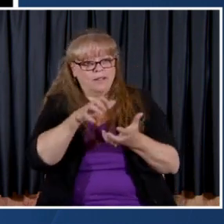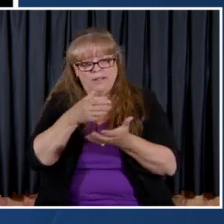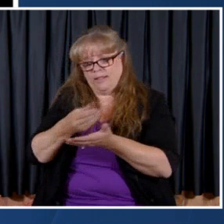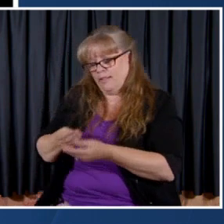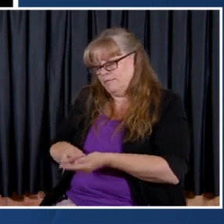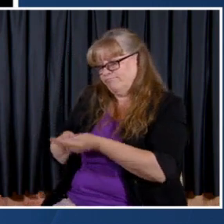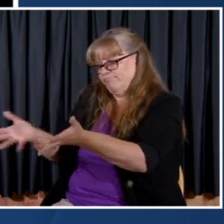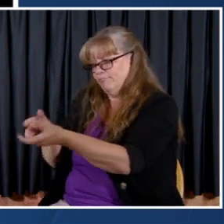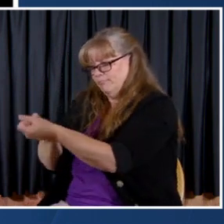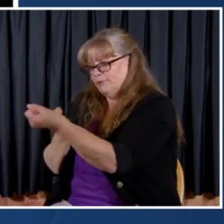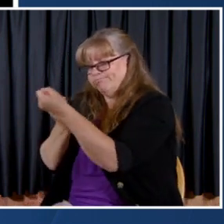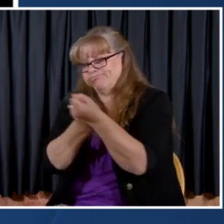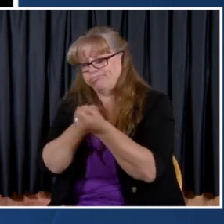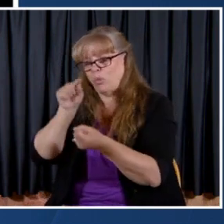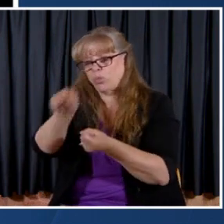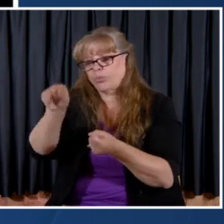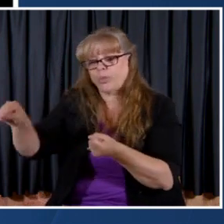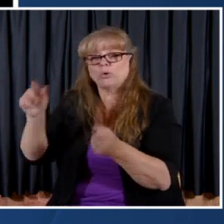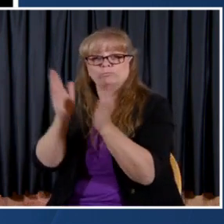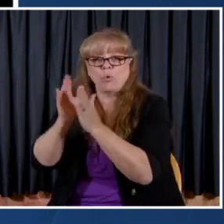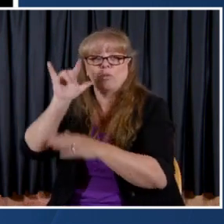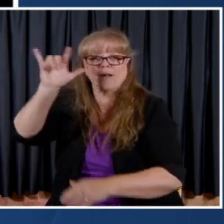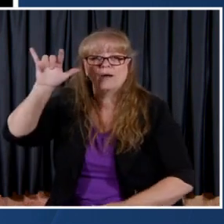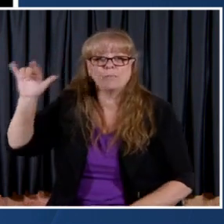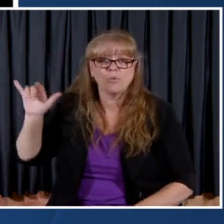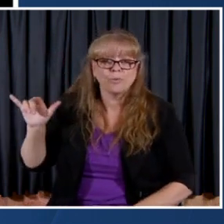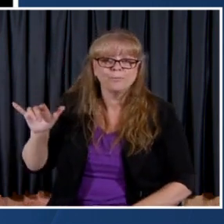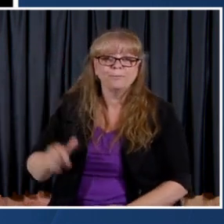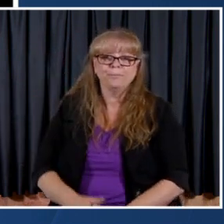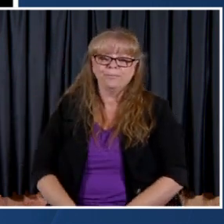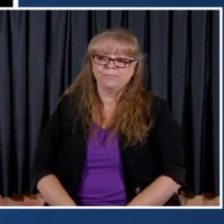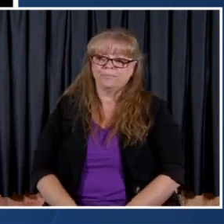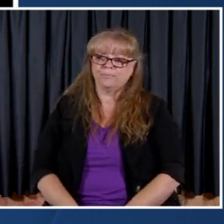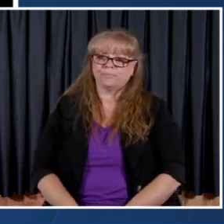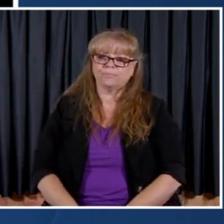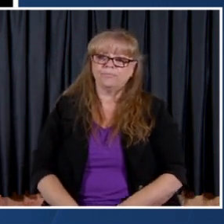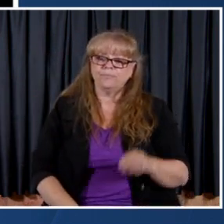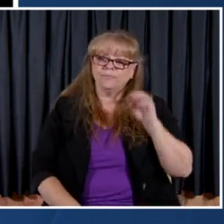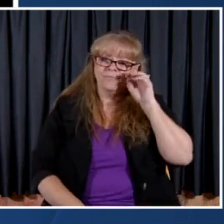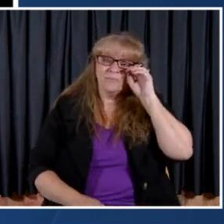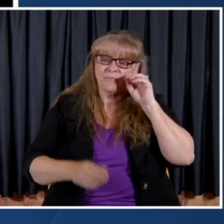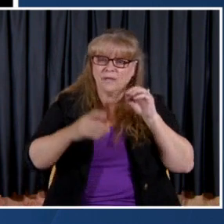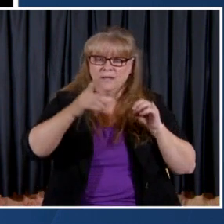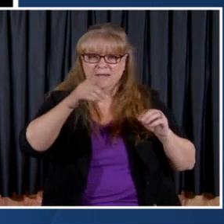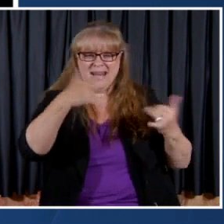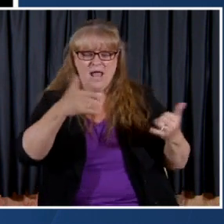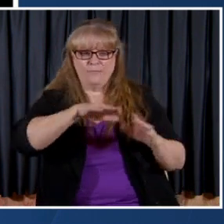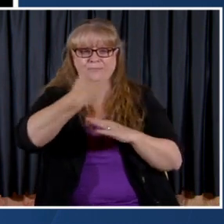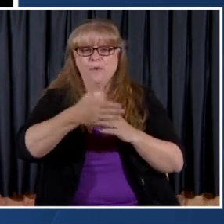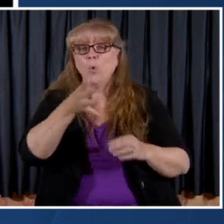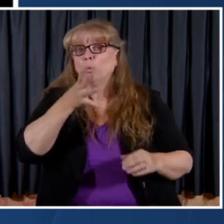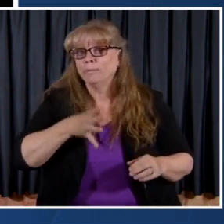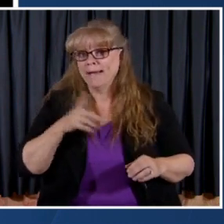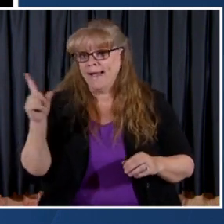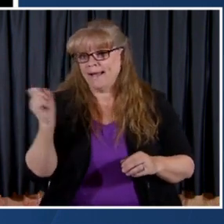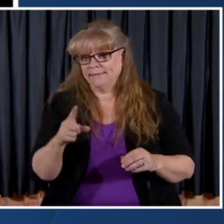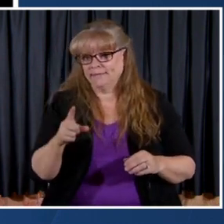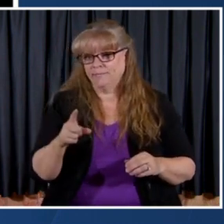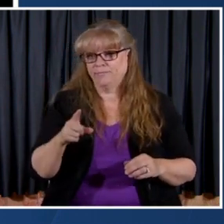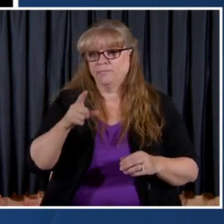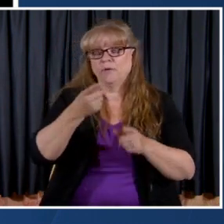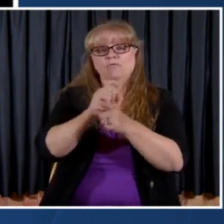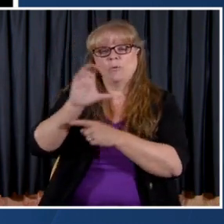Hi, this is Navarro from Colorado Public Radio. I've got two questions. My first is, I